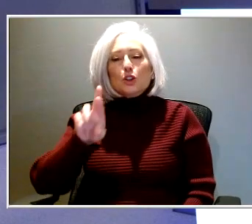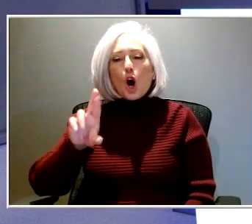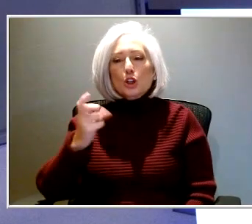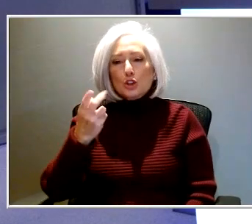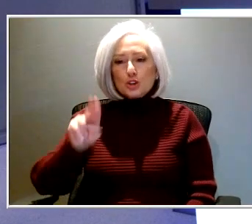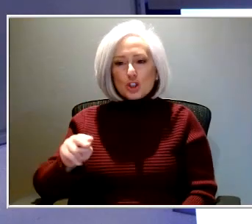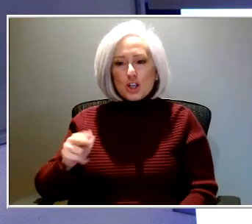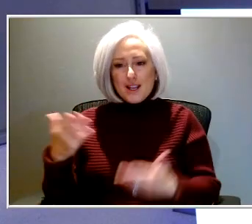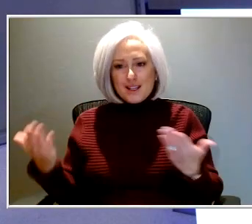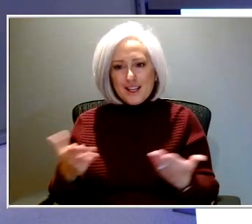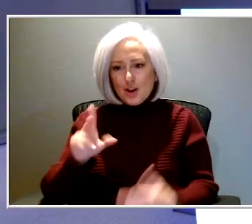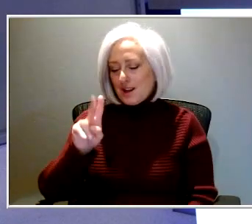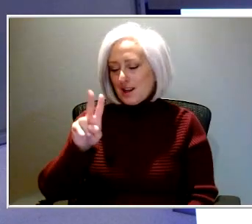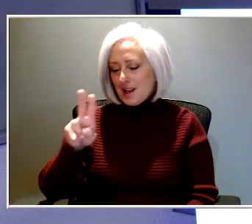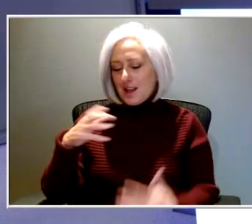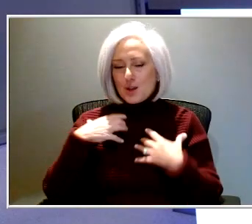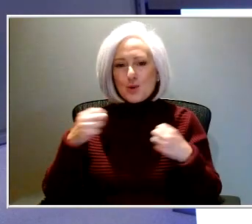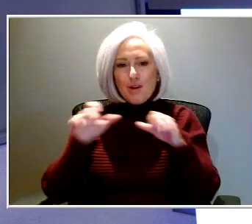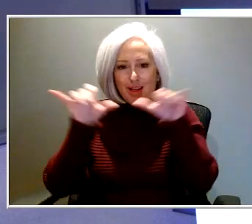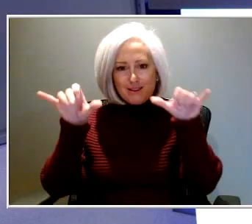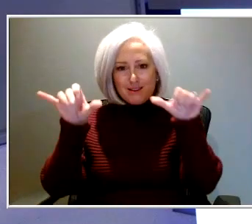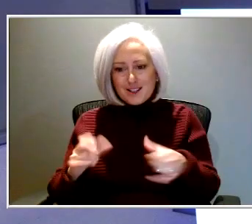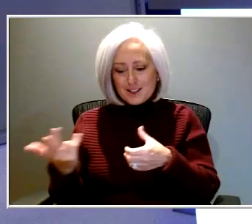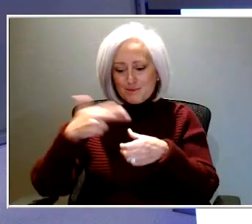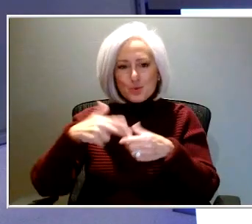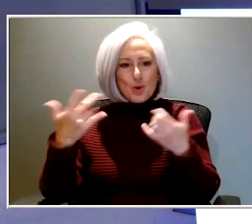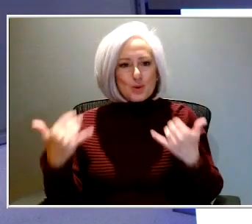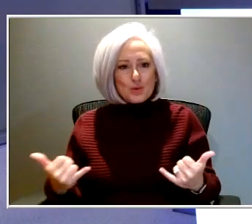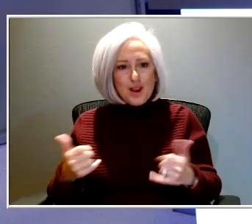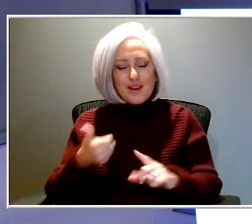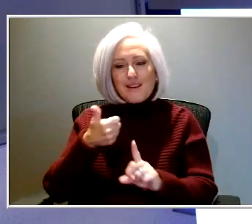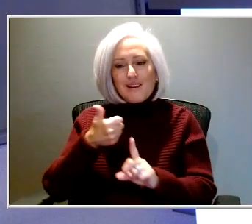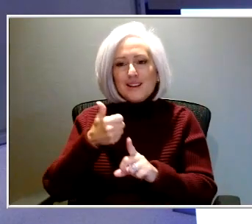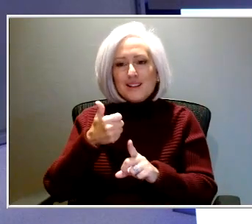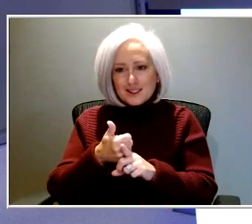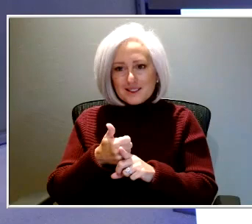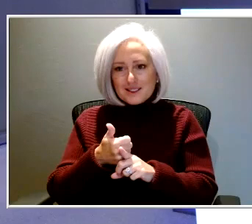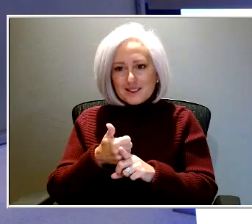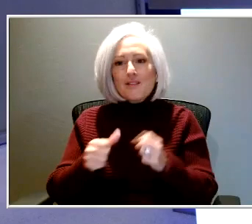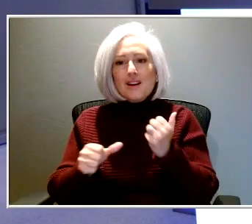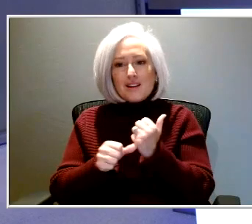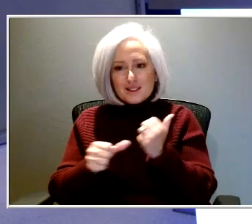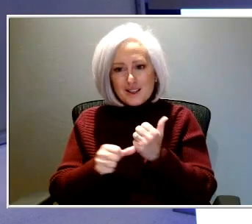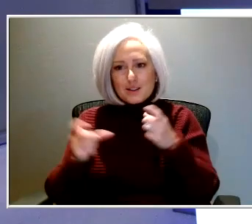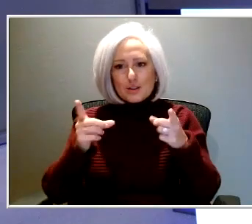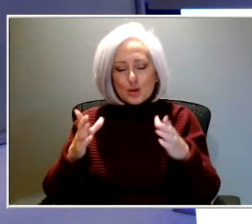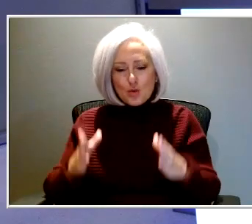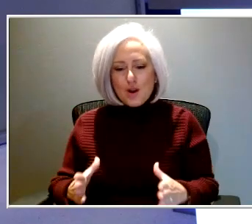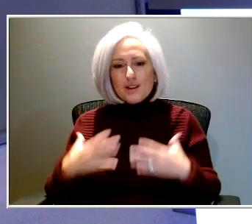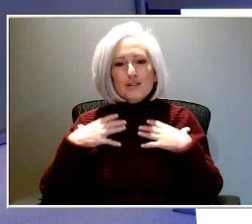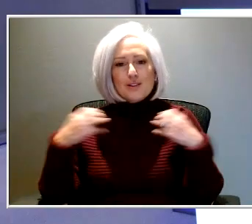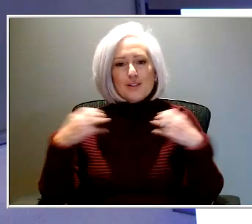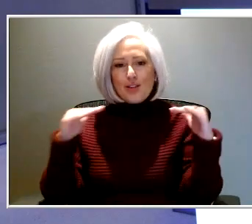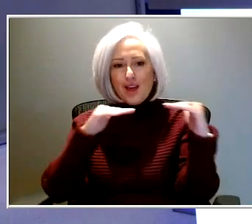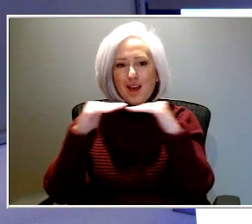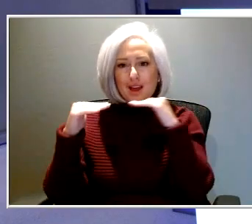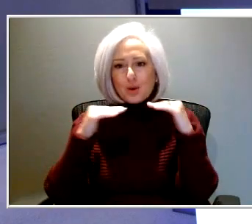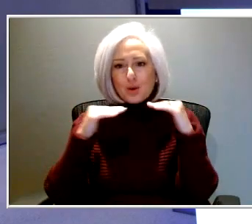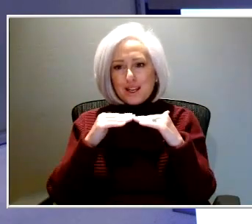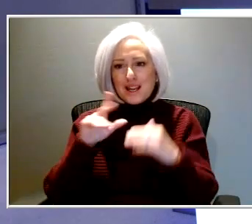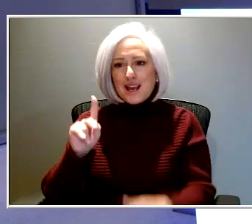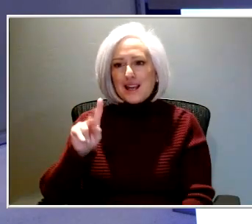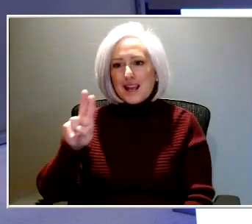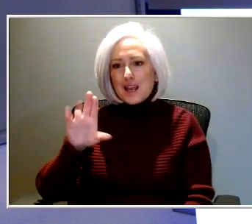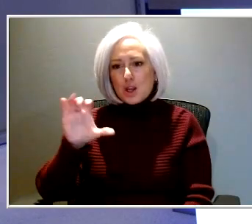of Kansas Health System. He is also Associate Director of Health Equity at the University of Kansas Cancer Center, and he runs